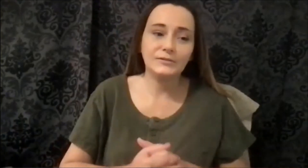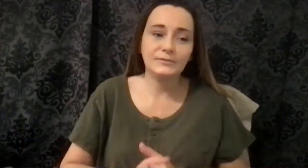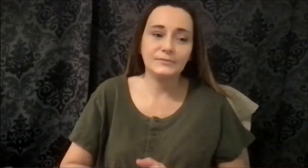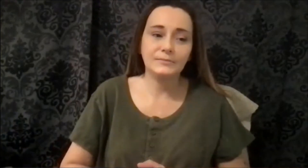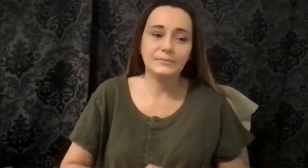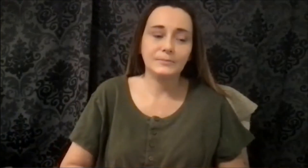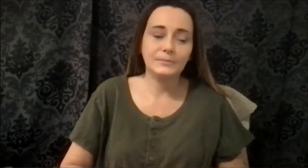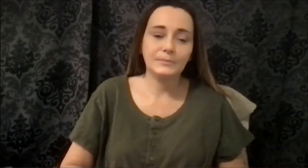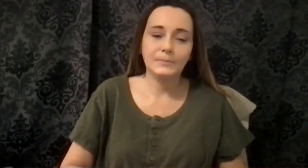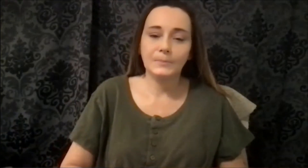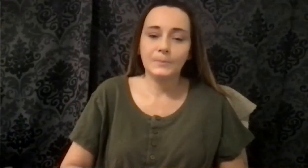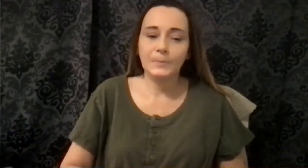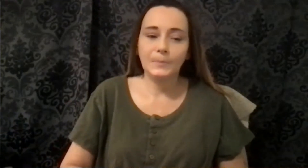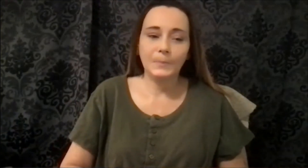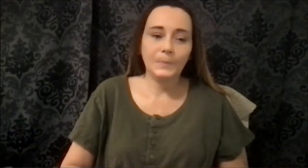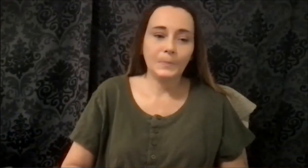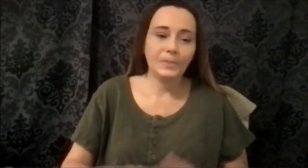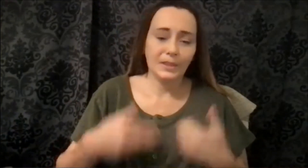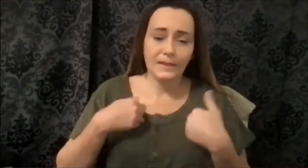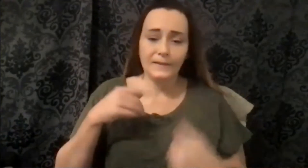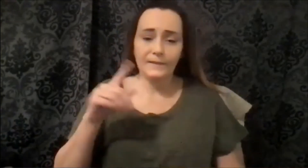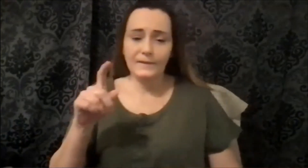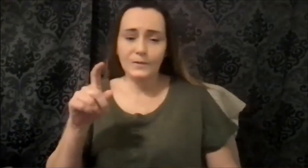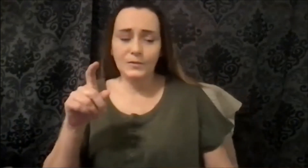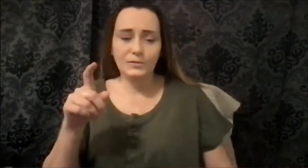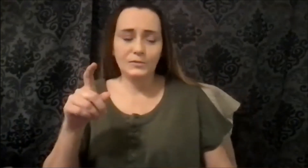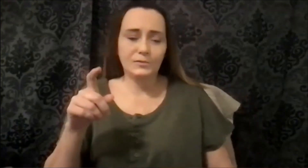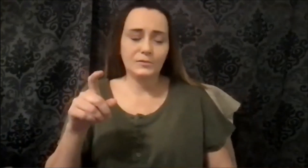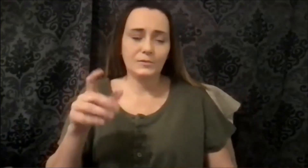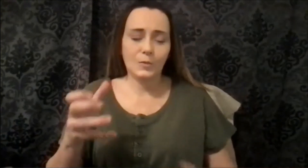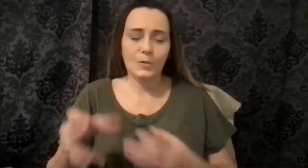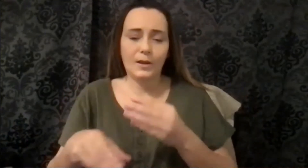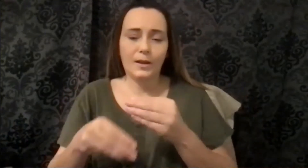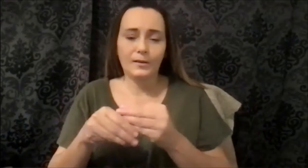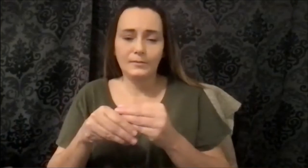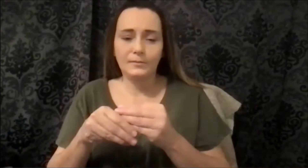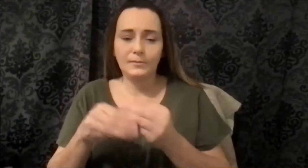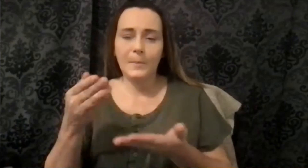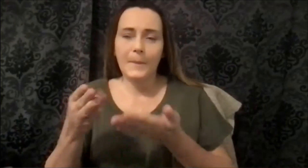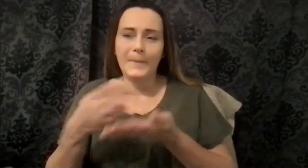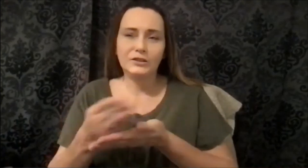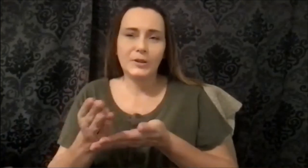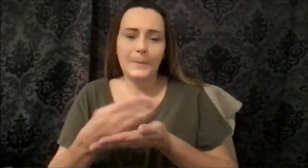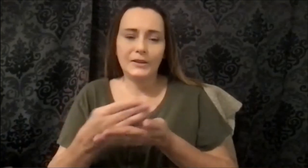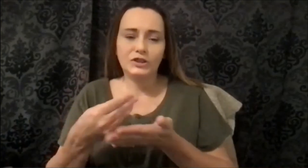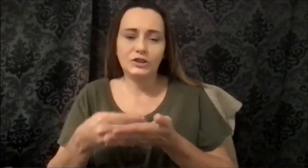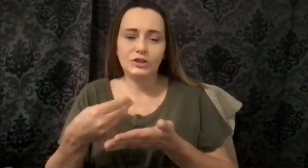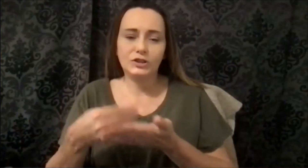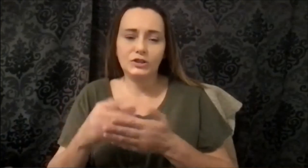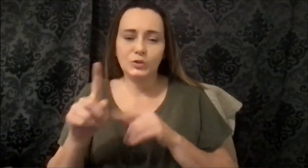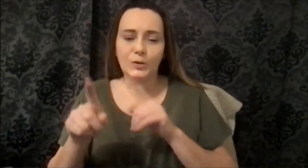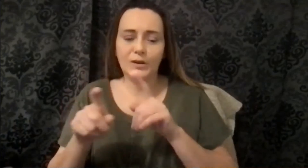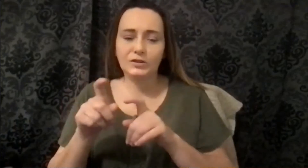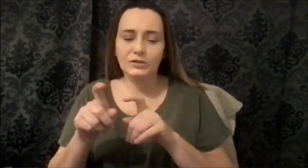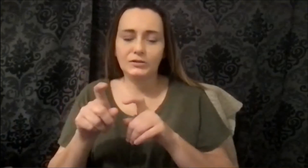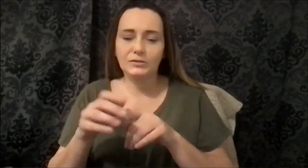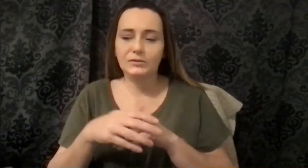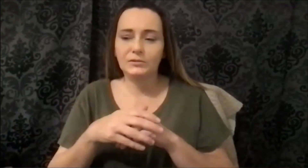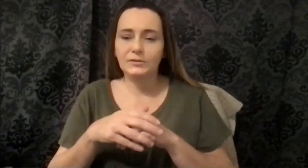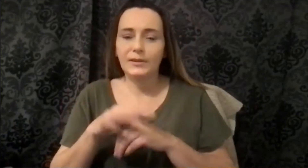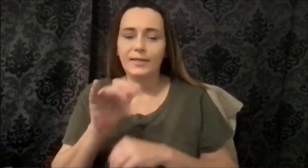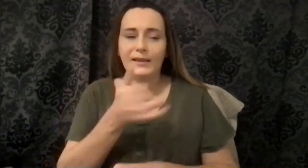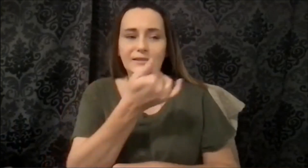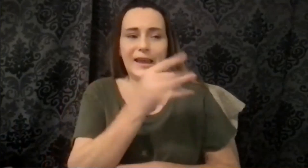I'd like to ask something to you guys is with the, and it might be a budget question, You know, the budget projects 18%